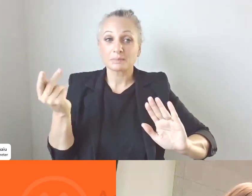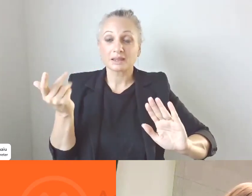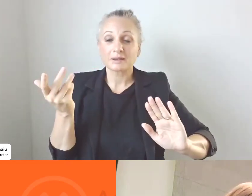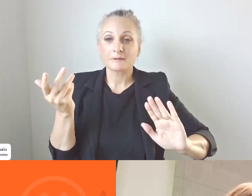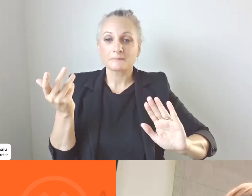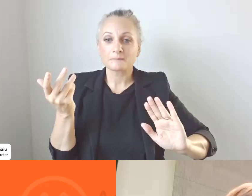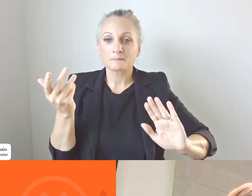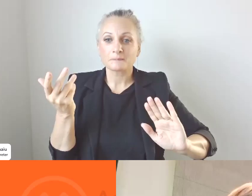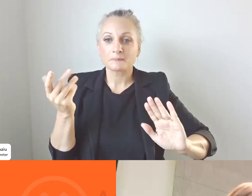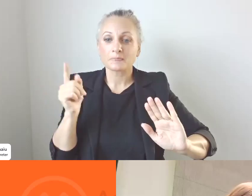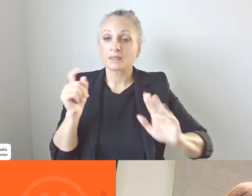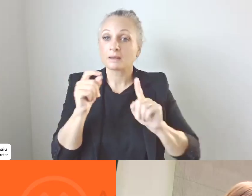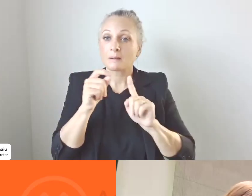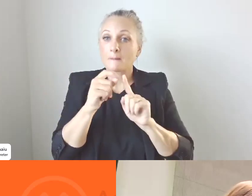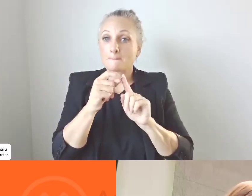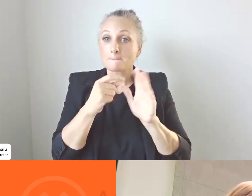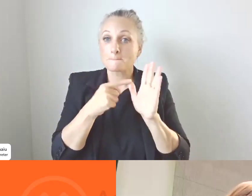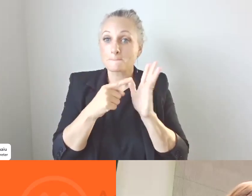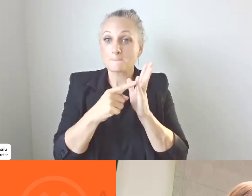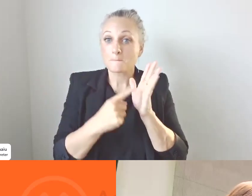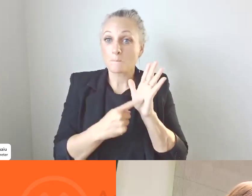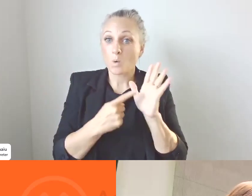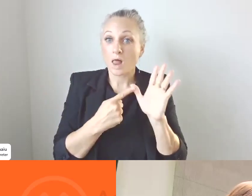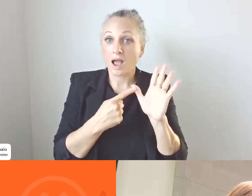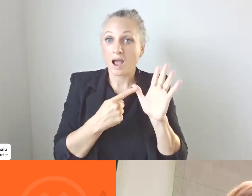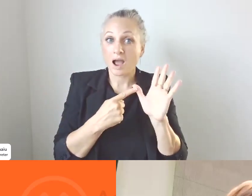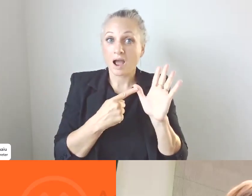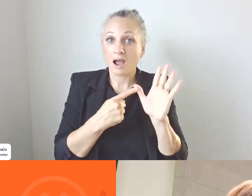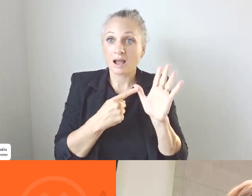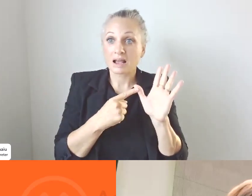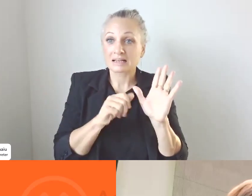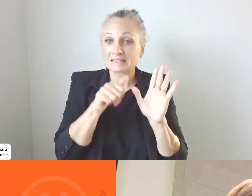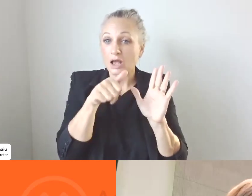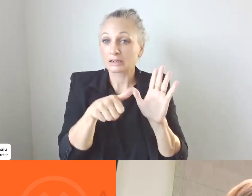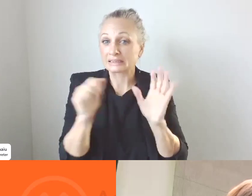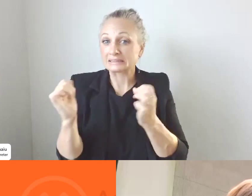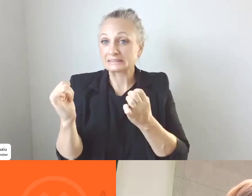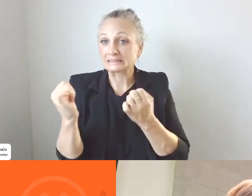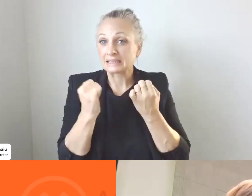As Paula is our next guest, but she may not be here yet.